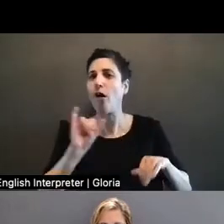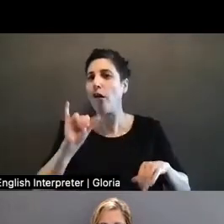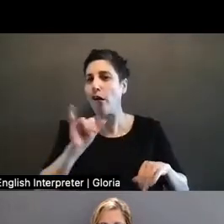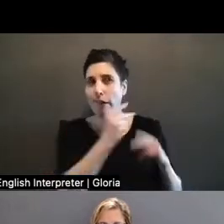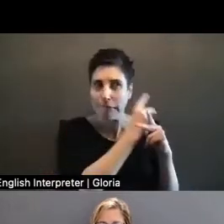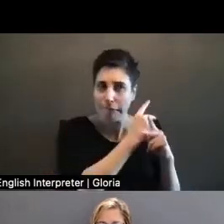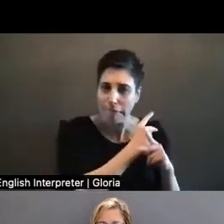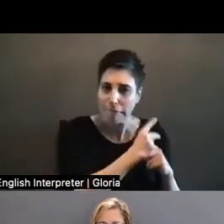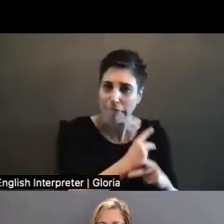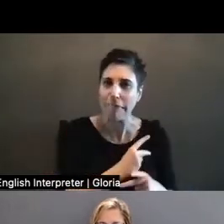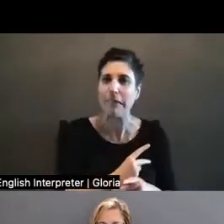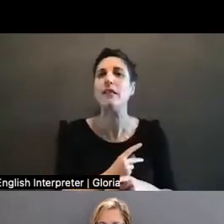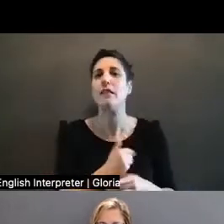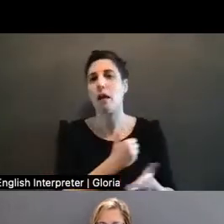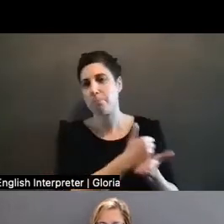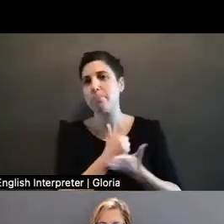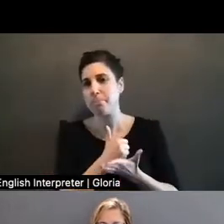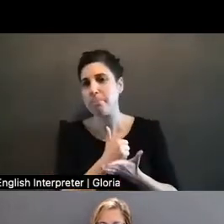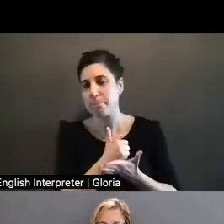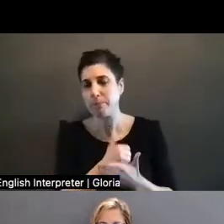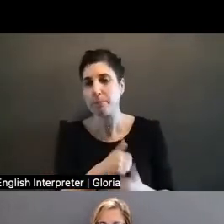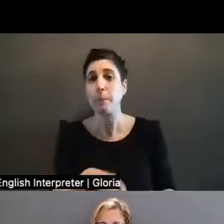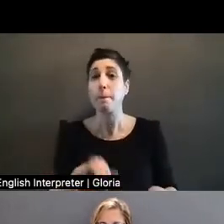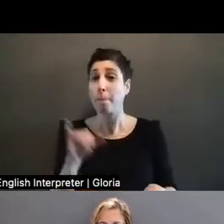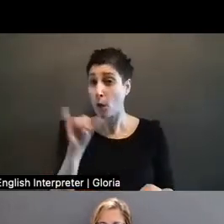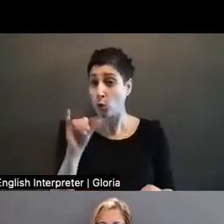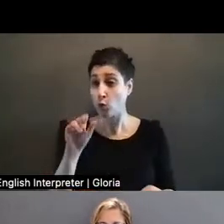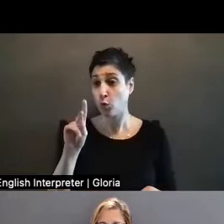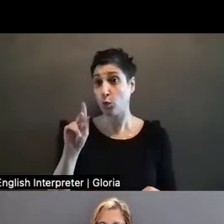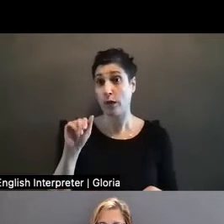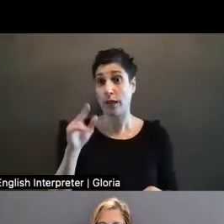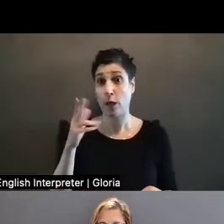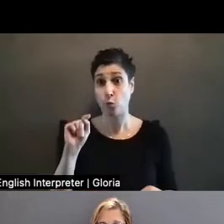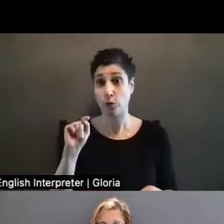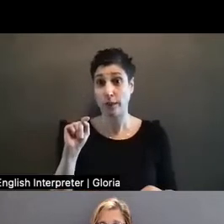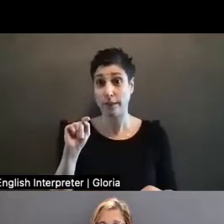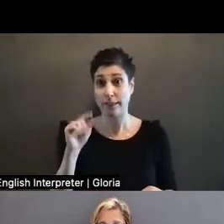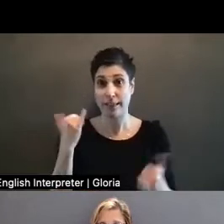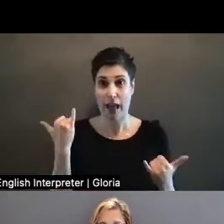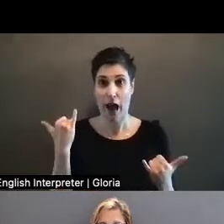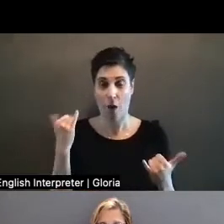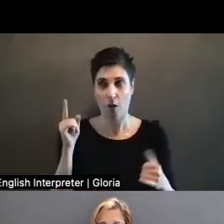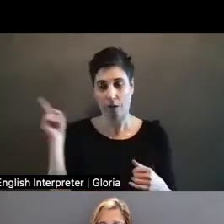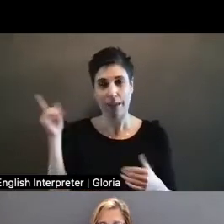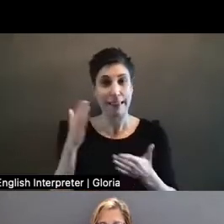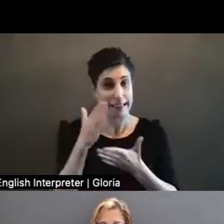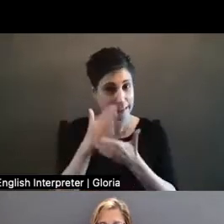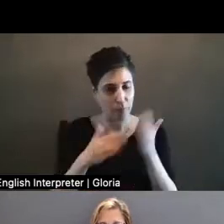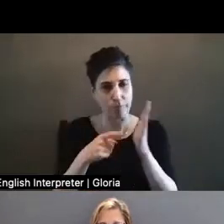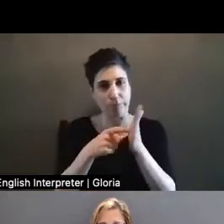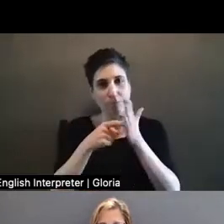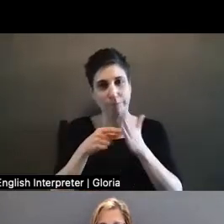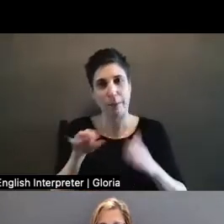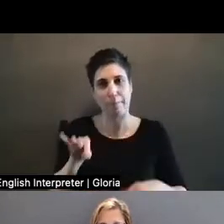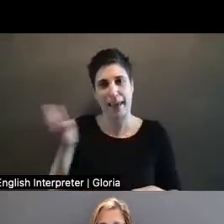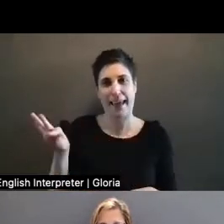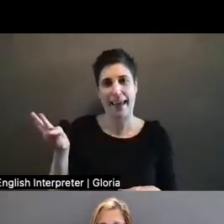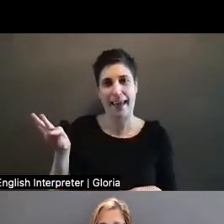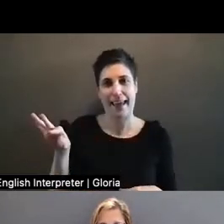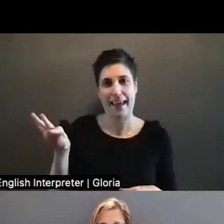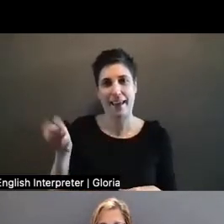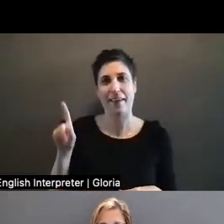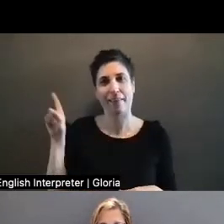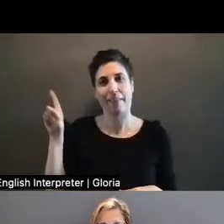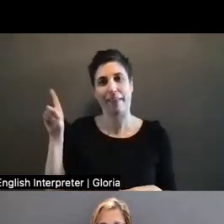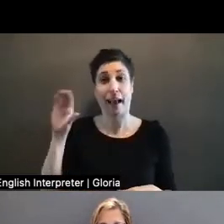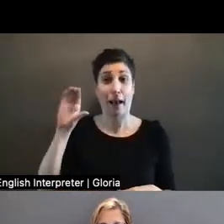of the Kahoots, a lot of them are paid these days. So they're always trying to encourage you to buy a subscription. I